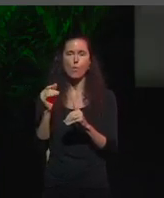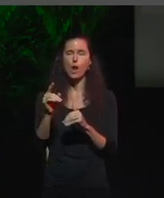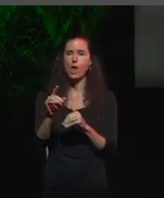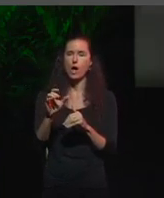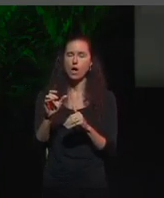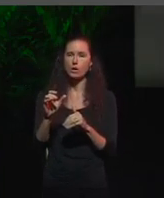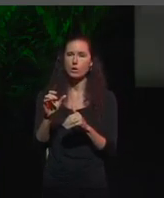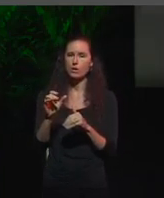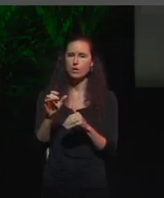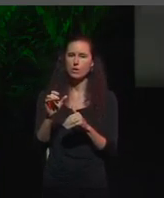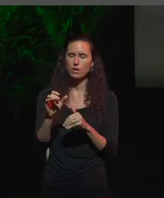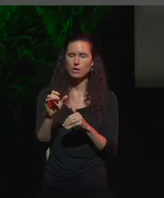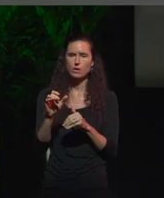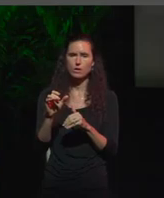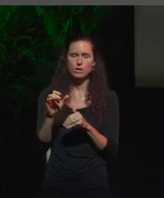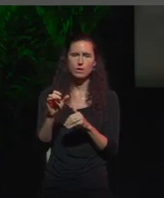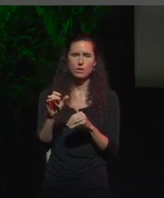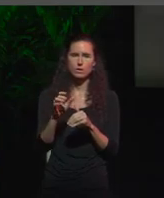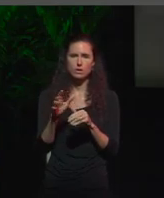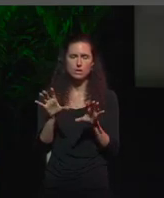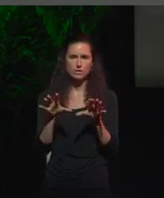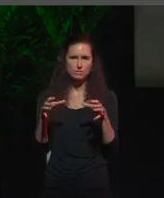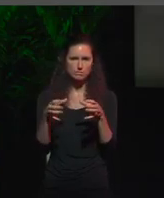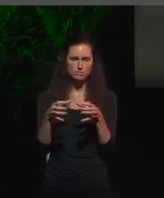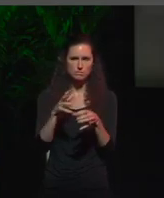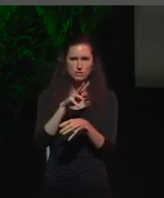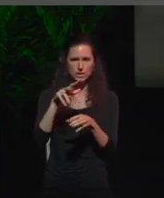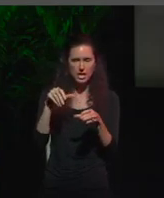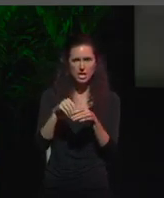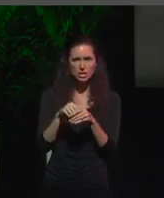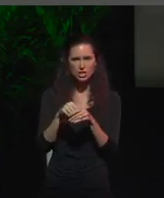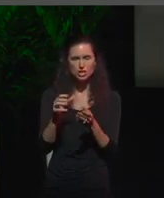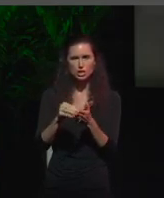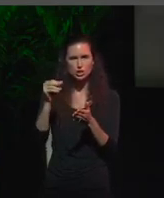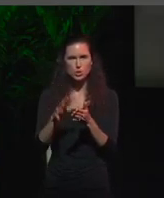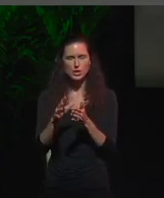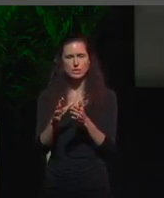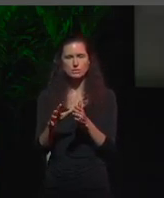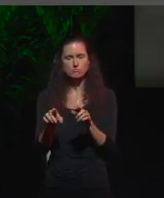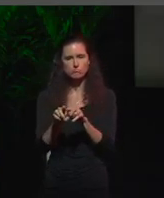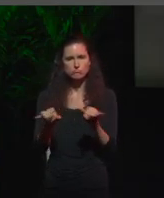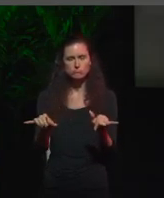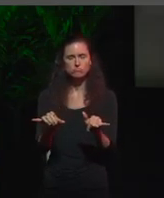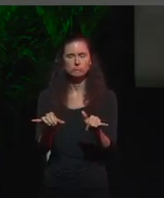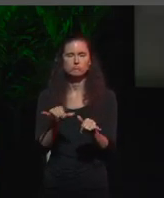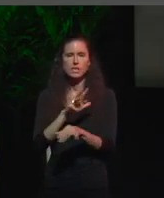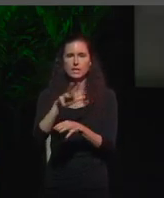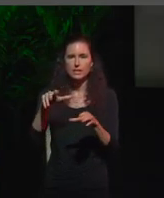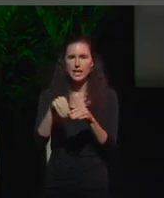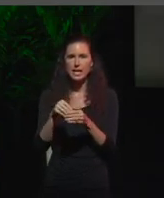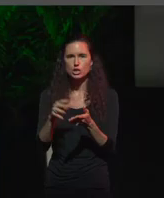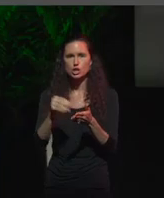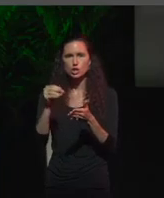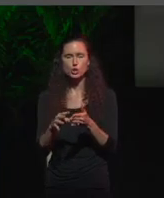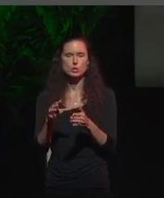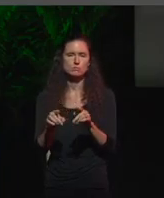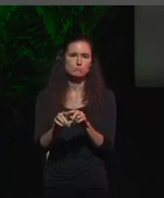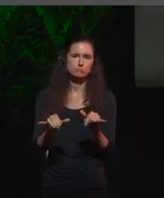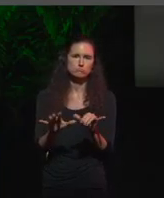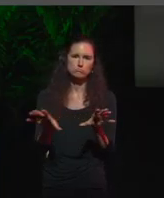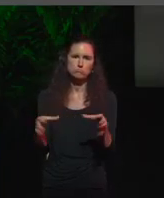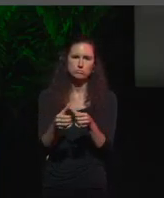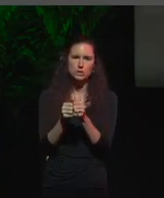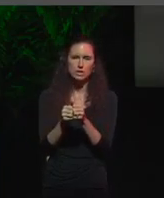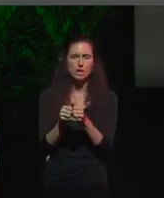the colloquium, the Engaging Students Synchronously program. That Engaging Students Synchronously program was a